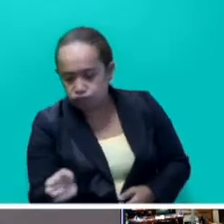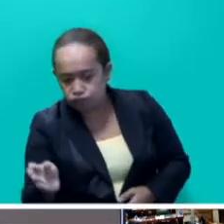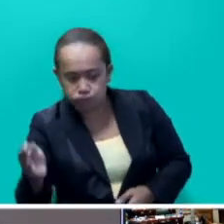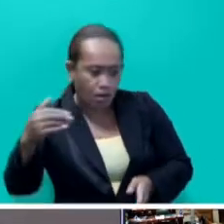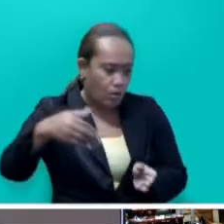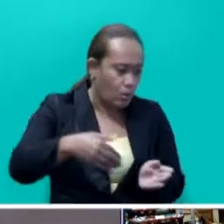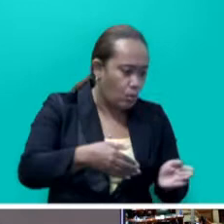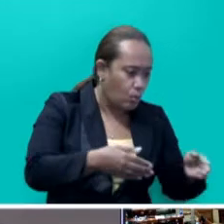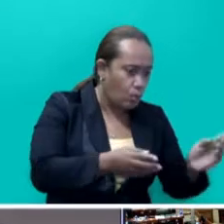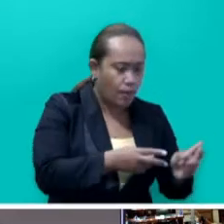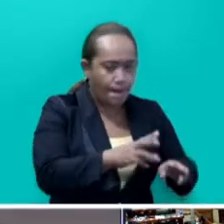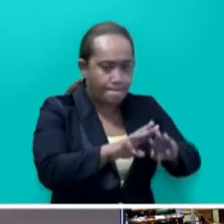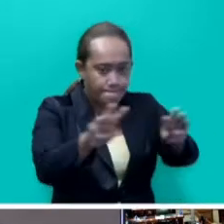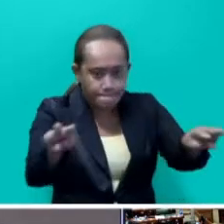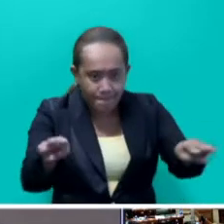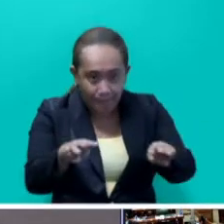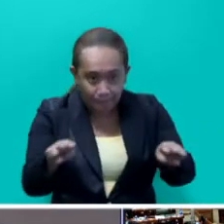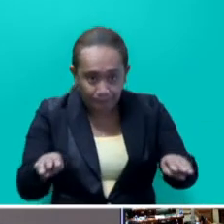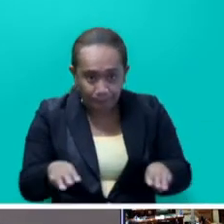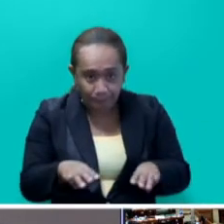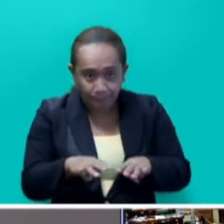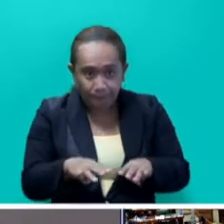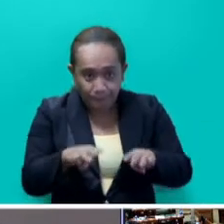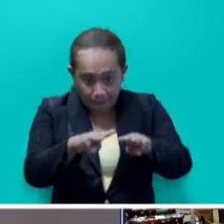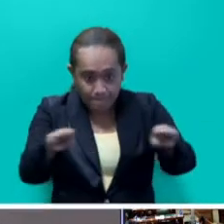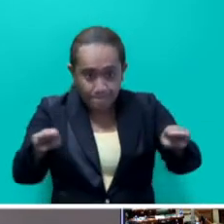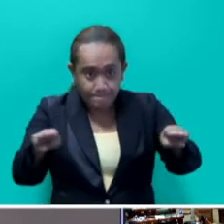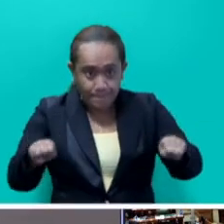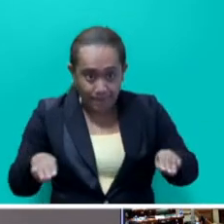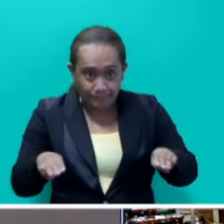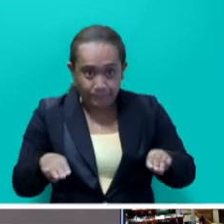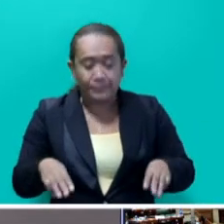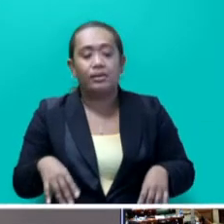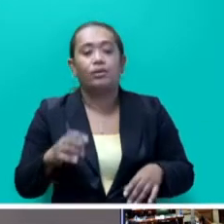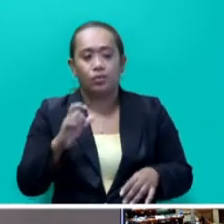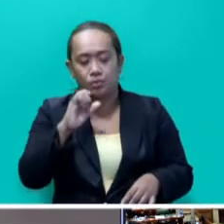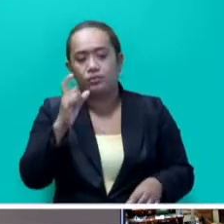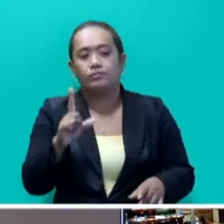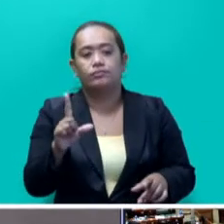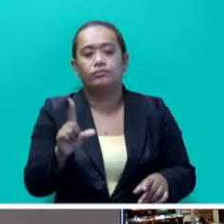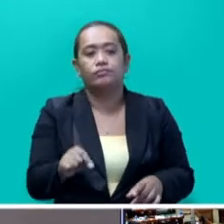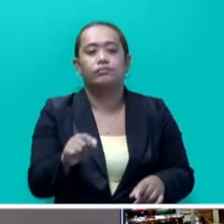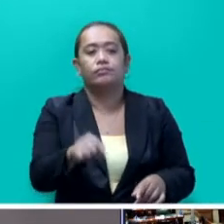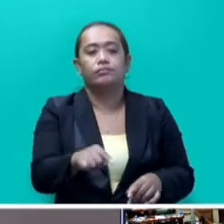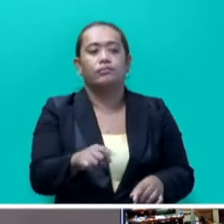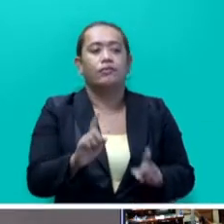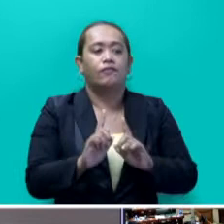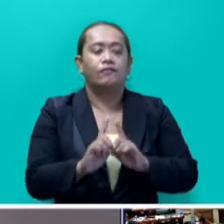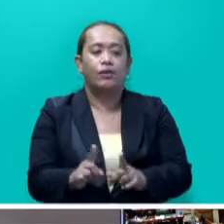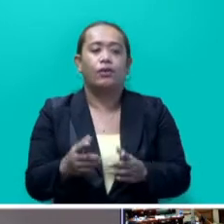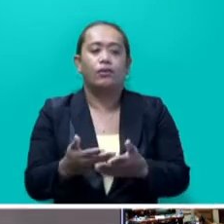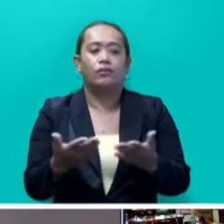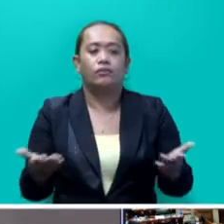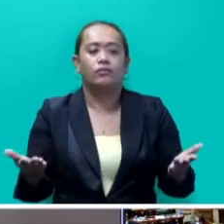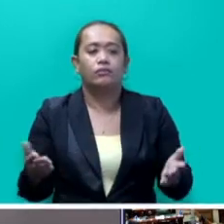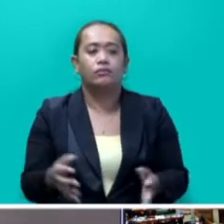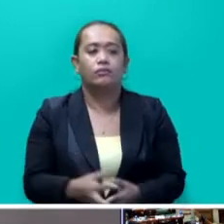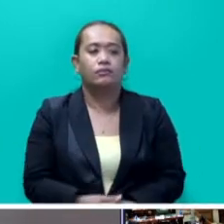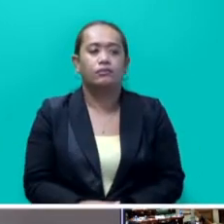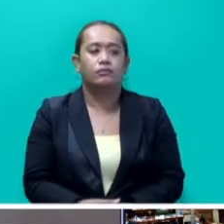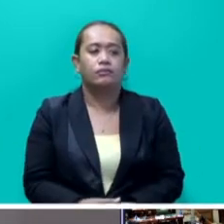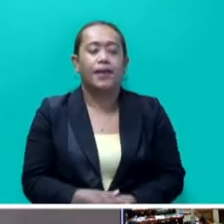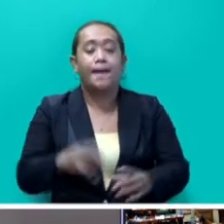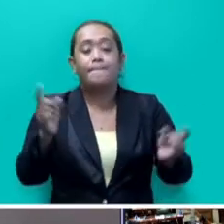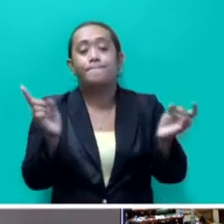and to also provide route security to licensed ship operators who have heavily invested in providing these important services.